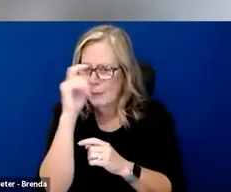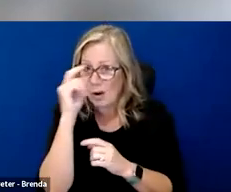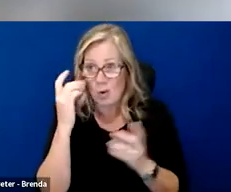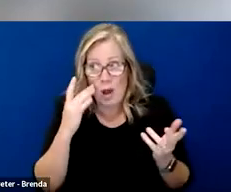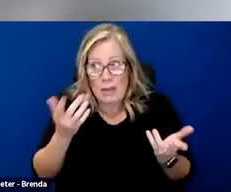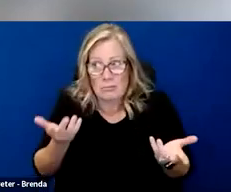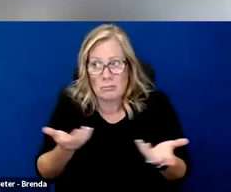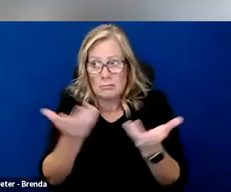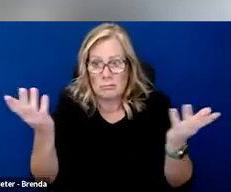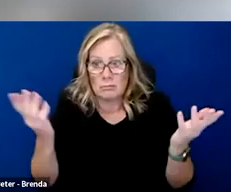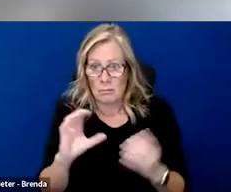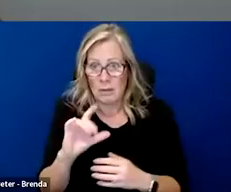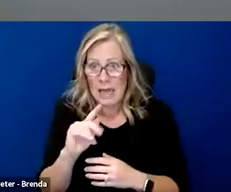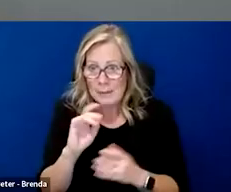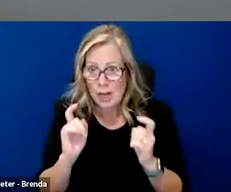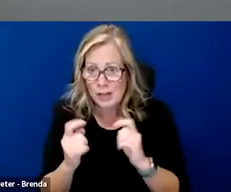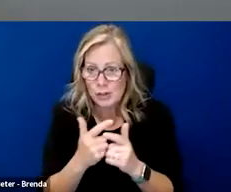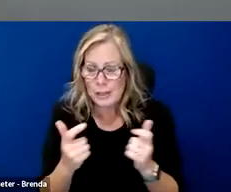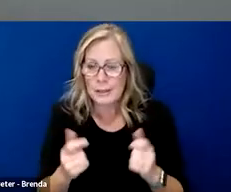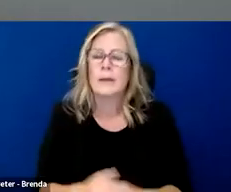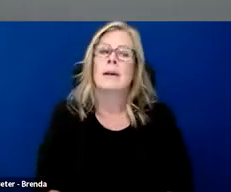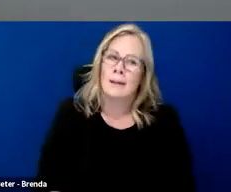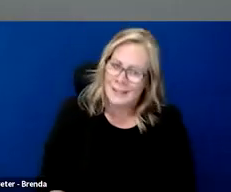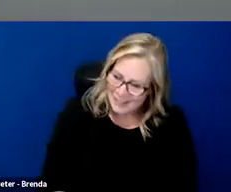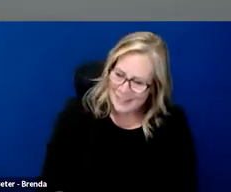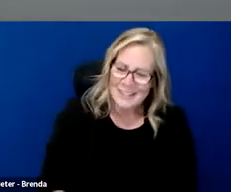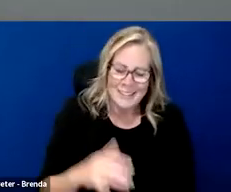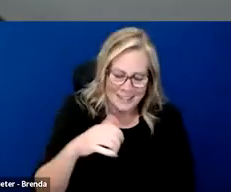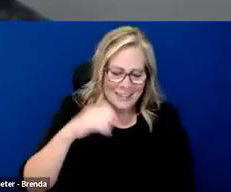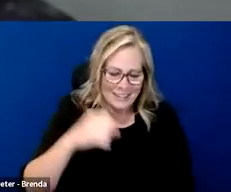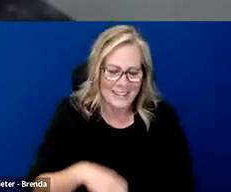forward? Well, yeah, we had